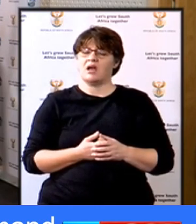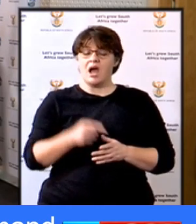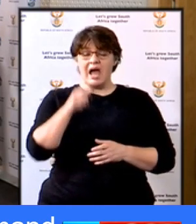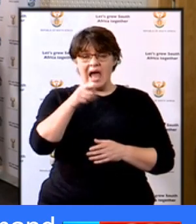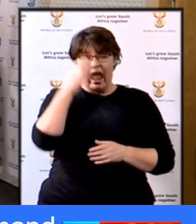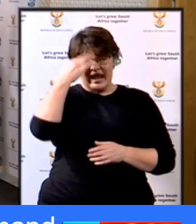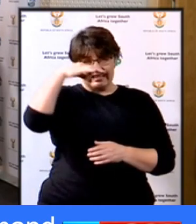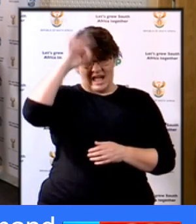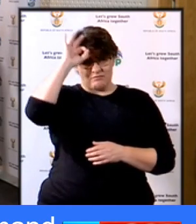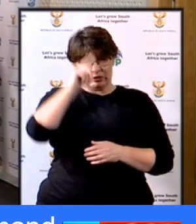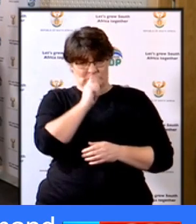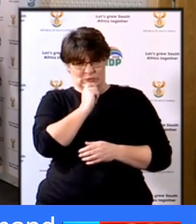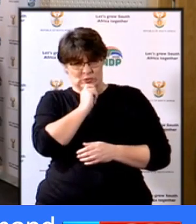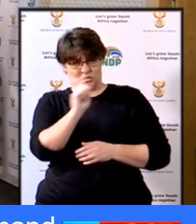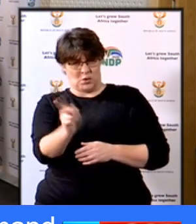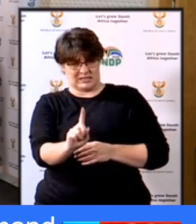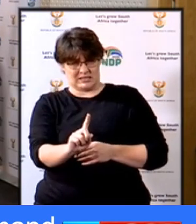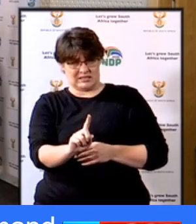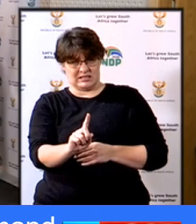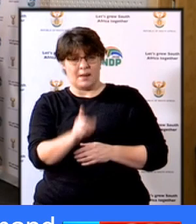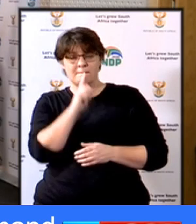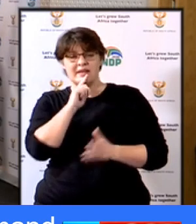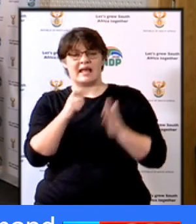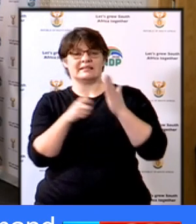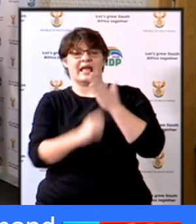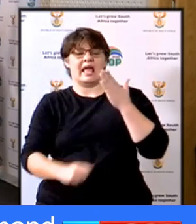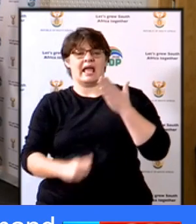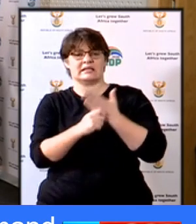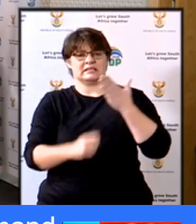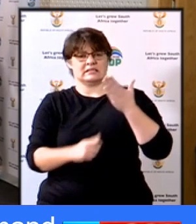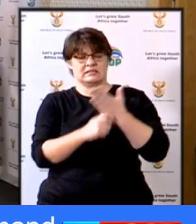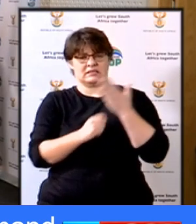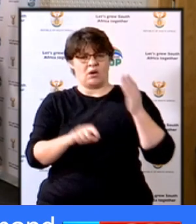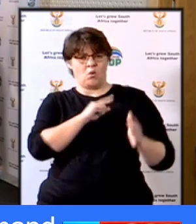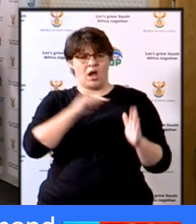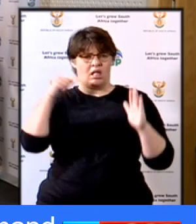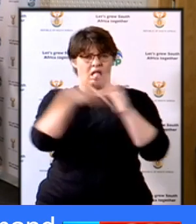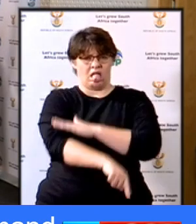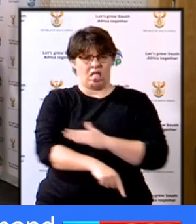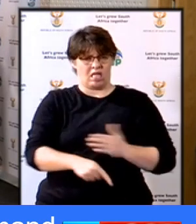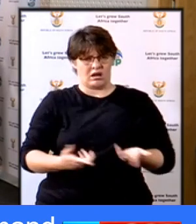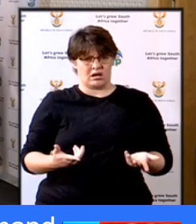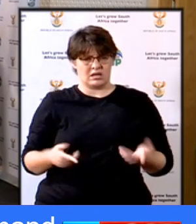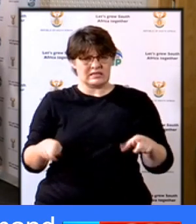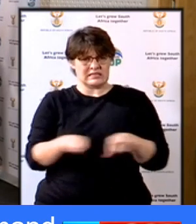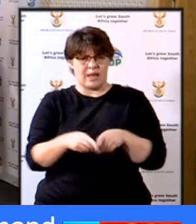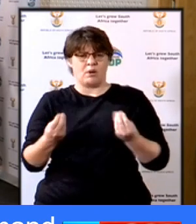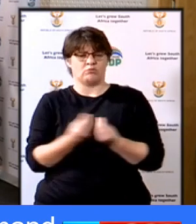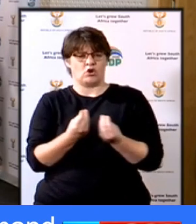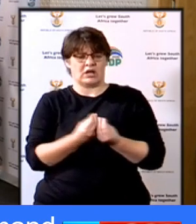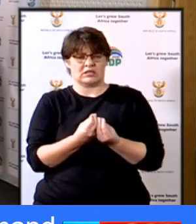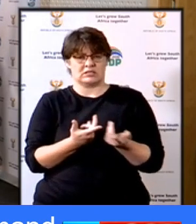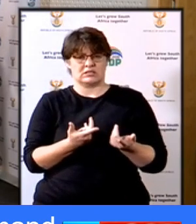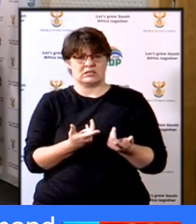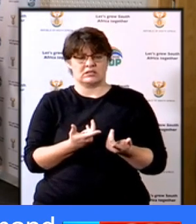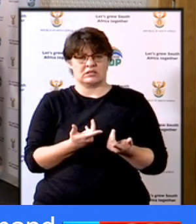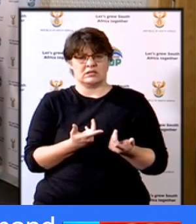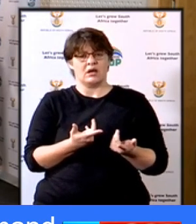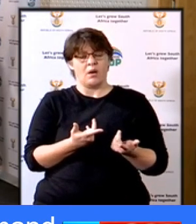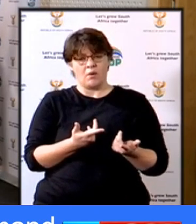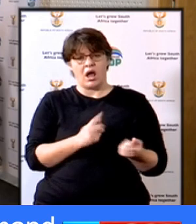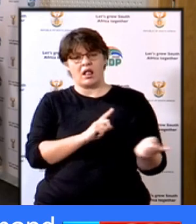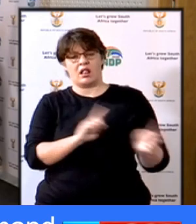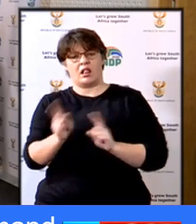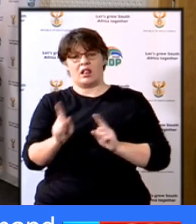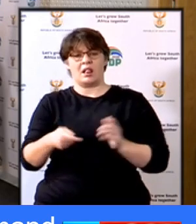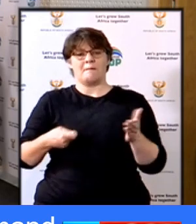what is the state going to use to replace the taxation income loss resulting from the ban on products usually attract sin